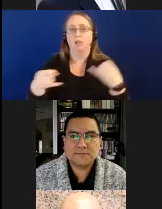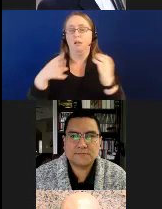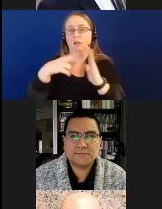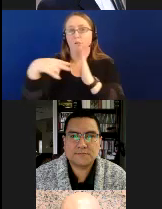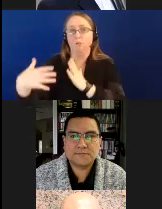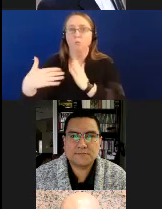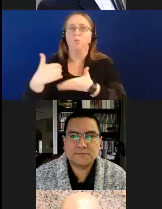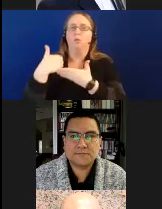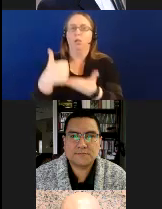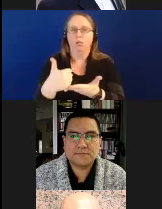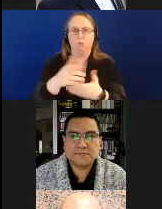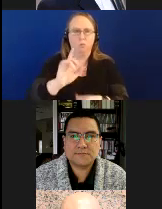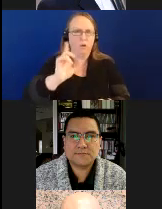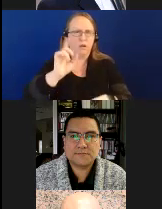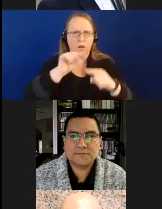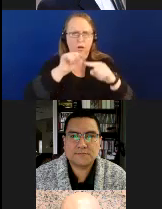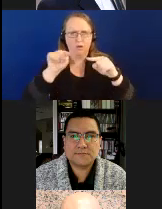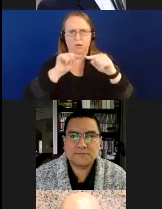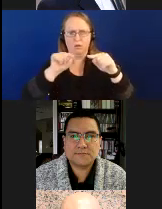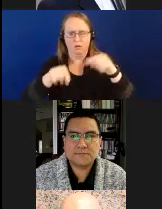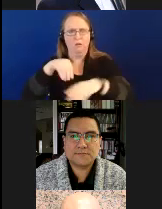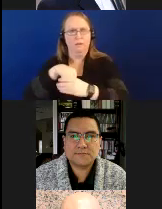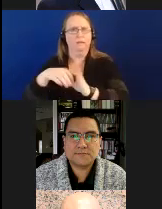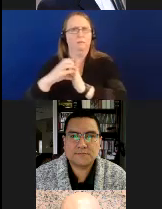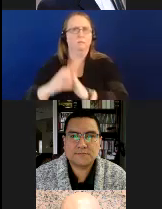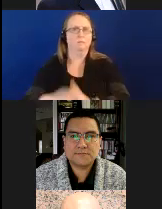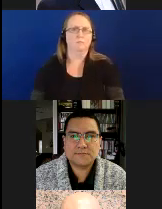readers keep track of their place within the passage.